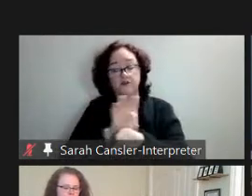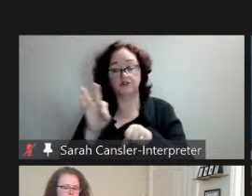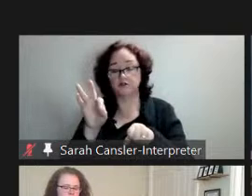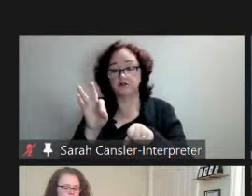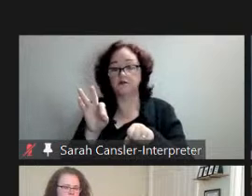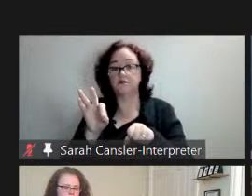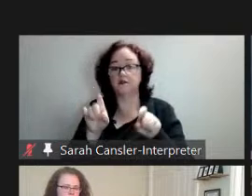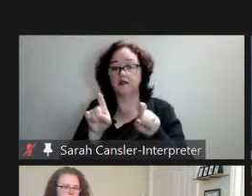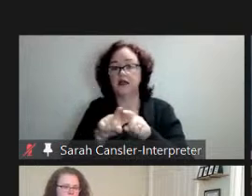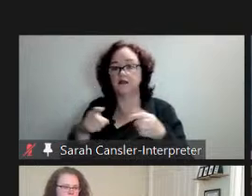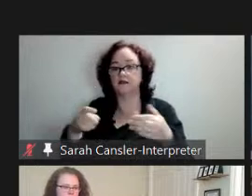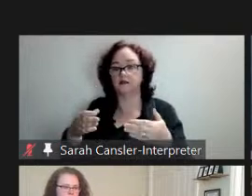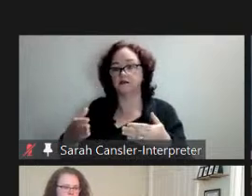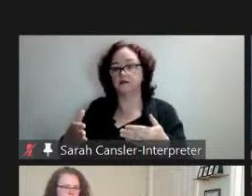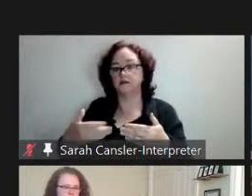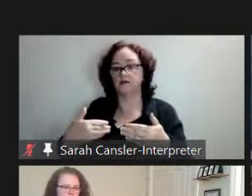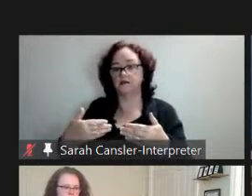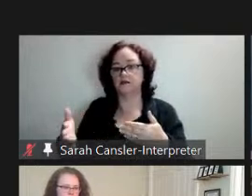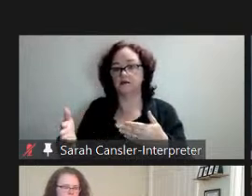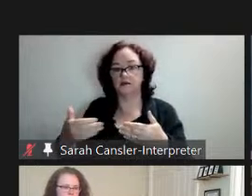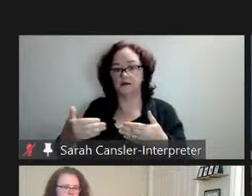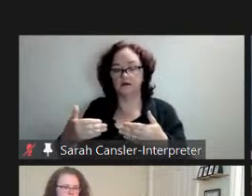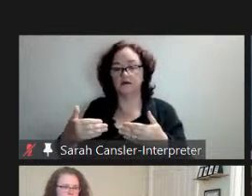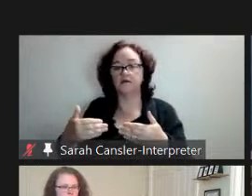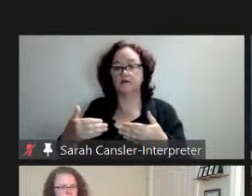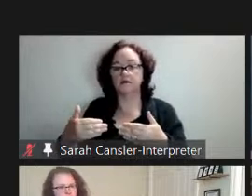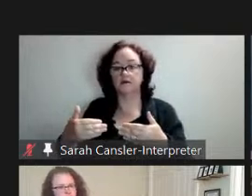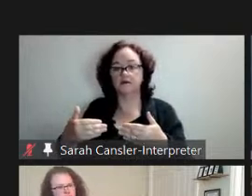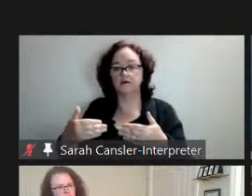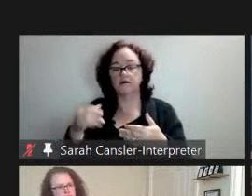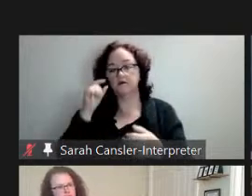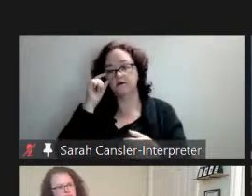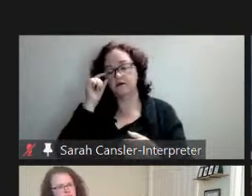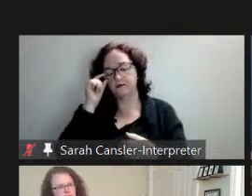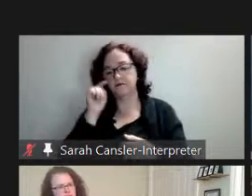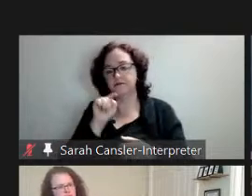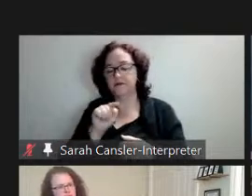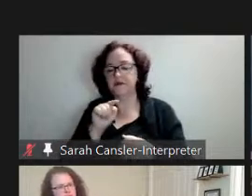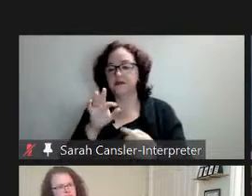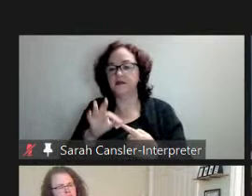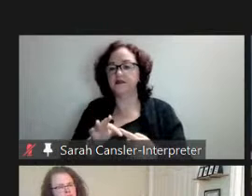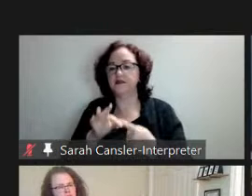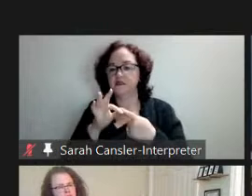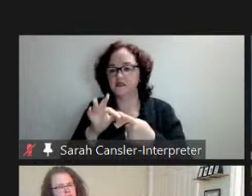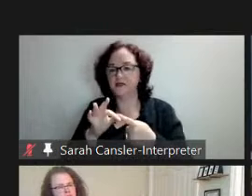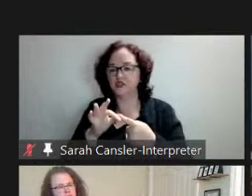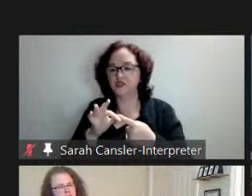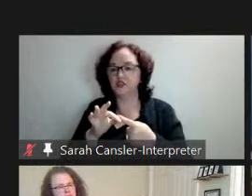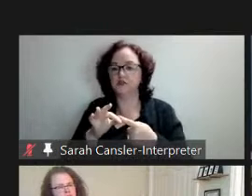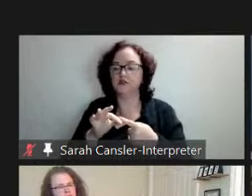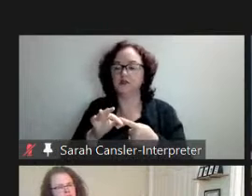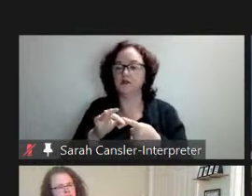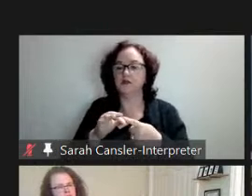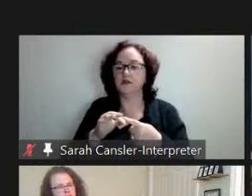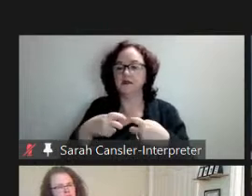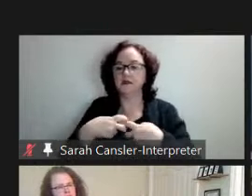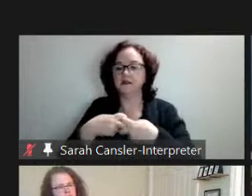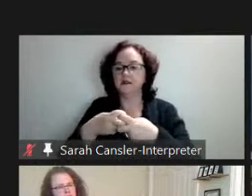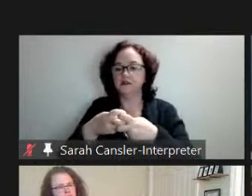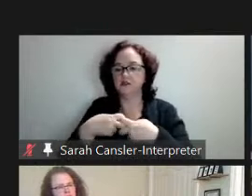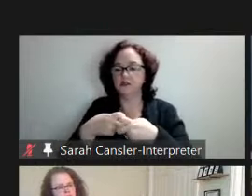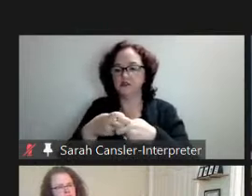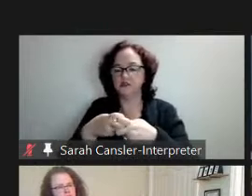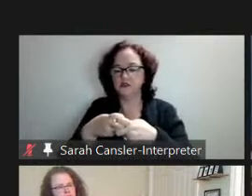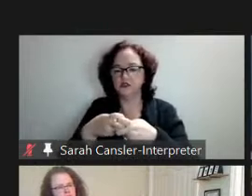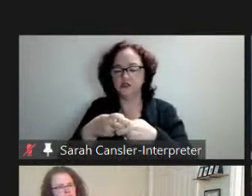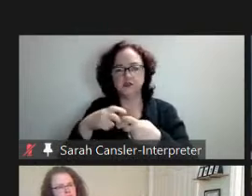gates that you see. It has a specially designed hinge so that the pressure, I think, is about